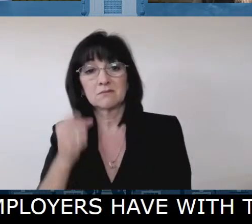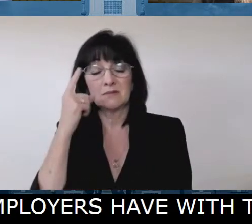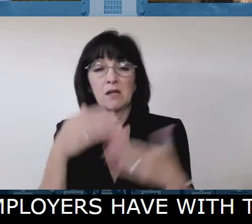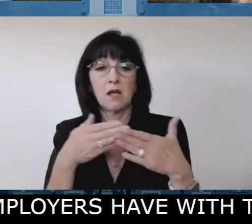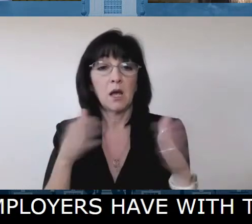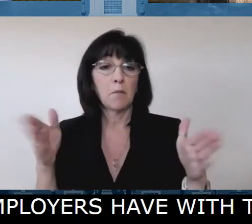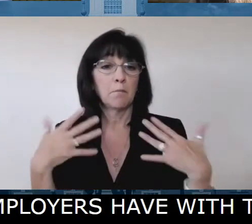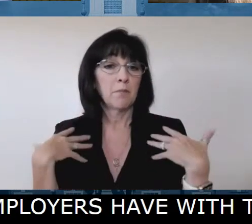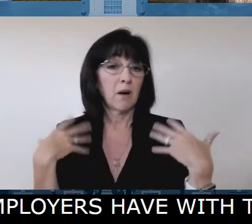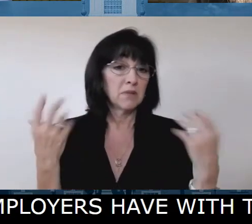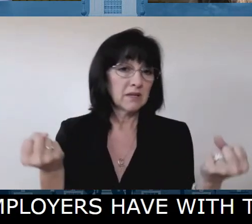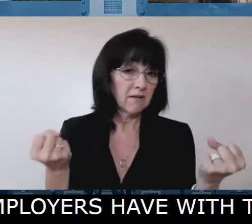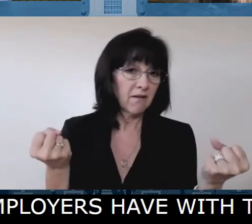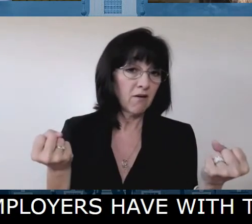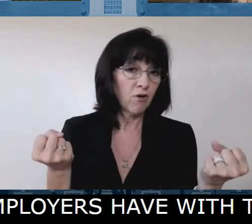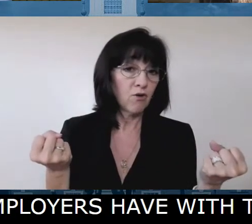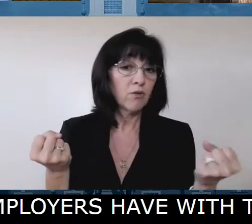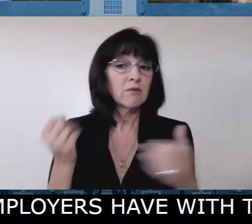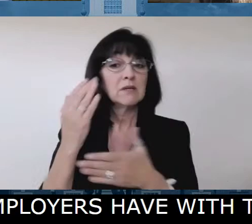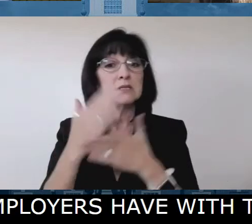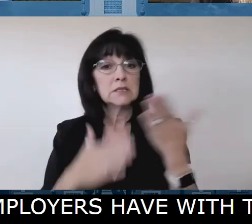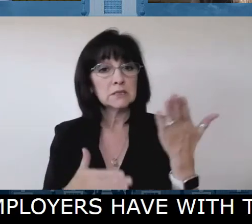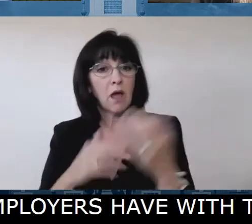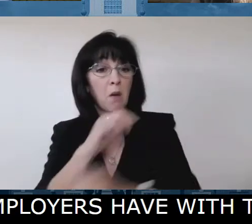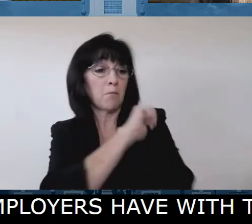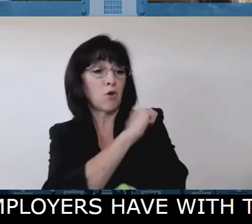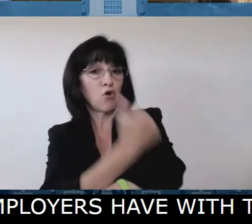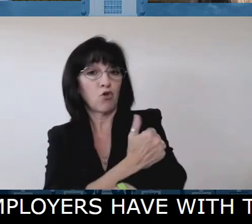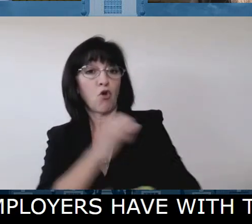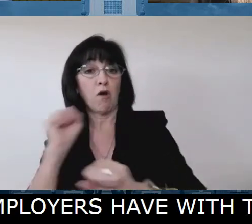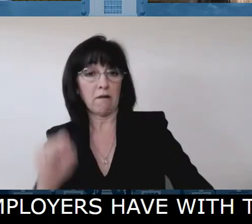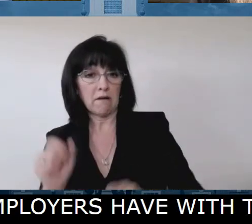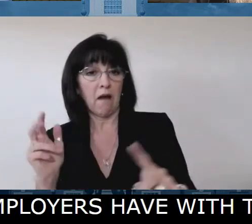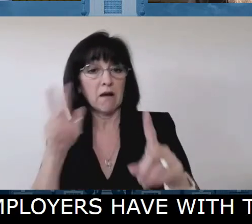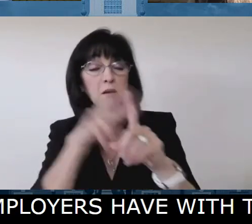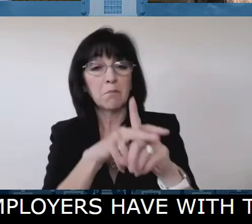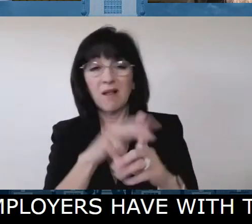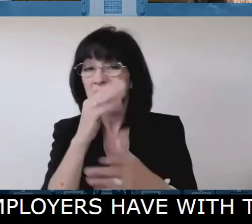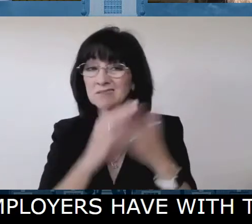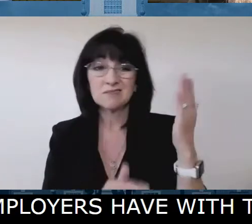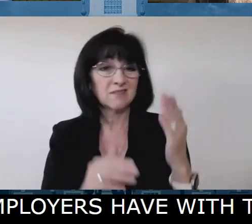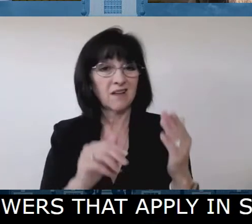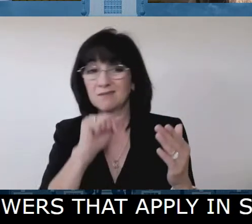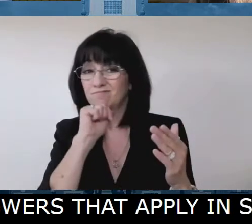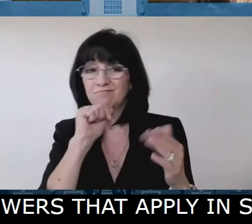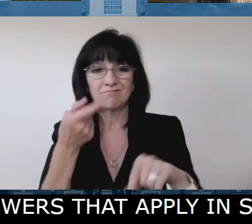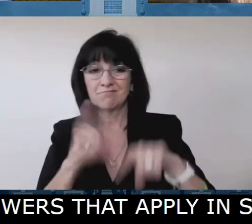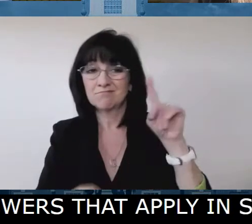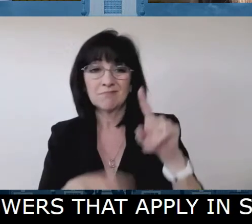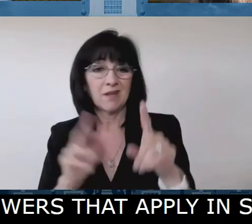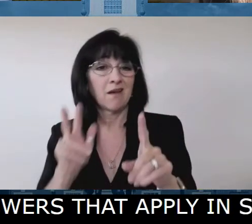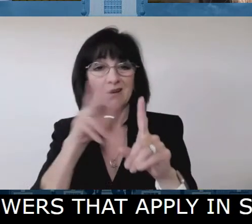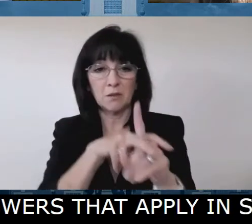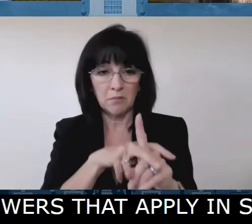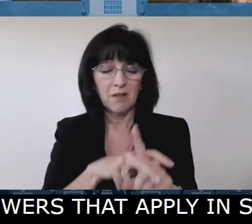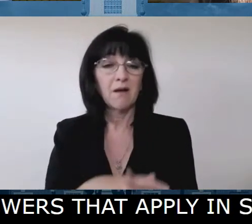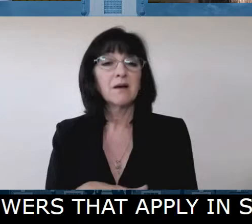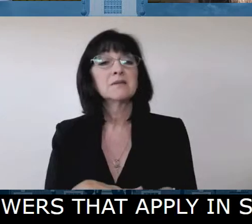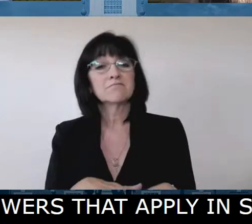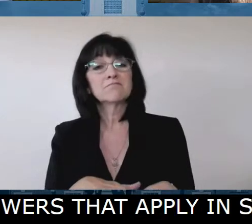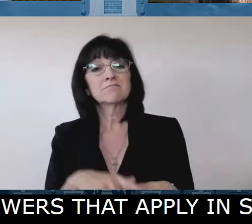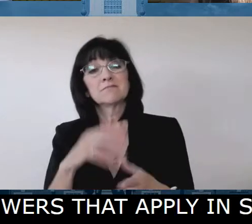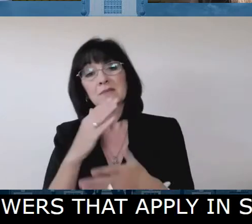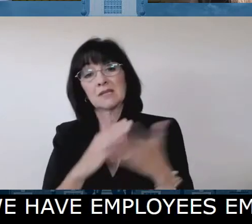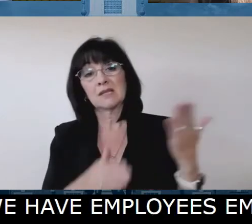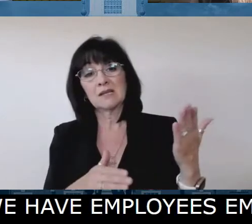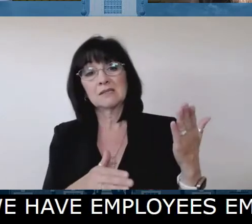that apply in some circumstances, but not others. And we have employee relationships that are subject